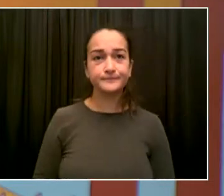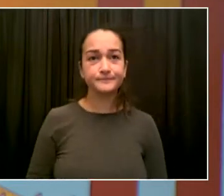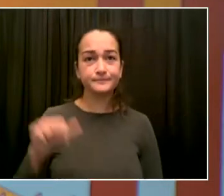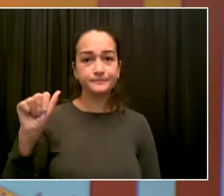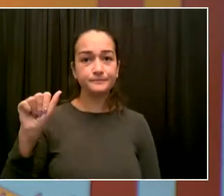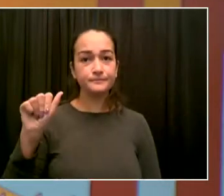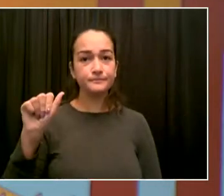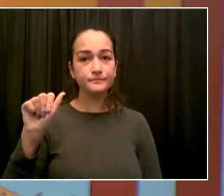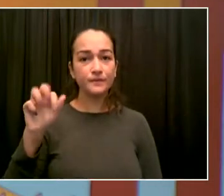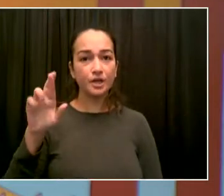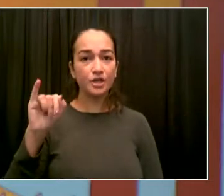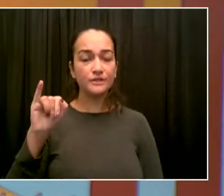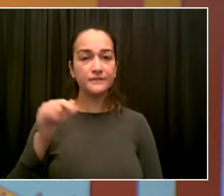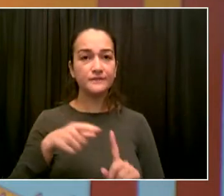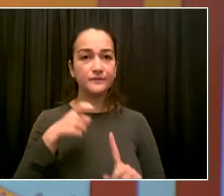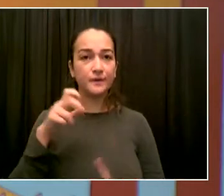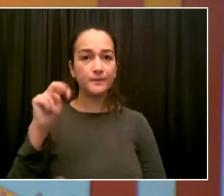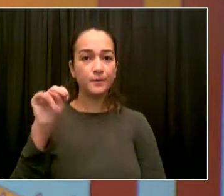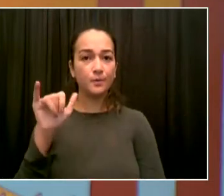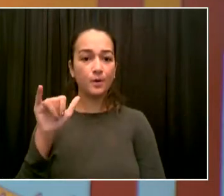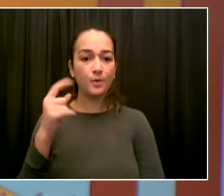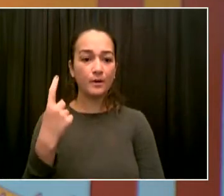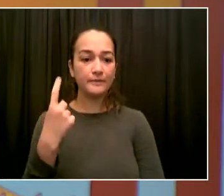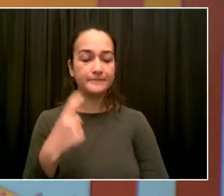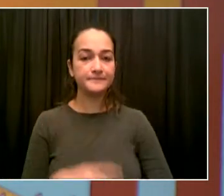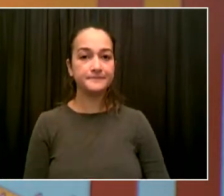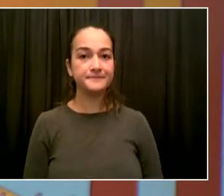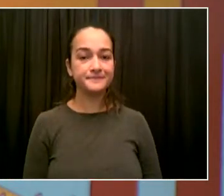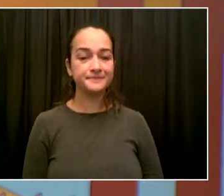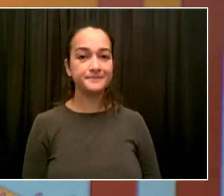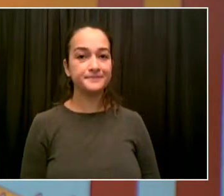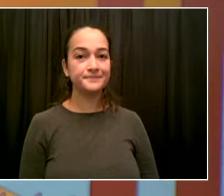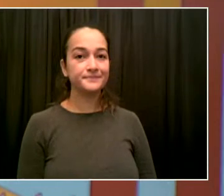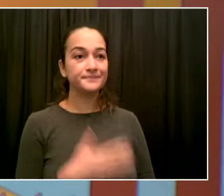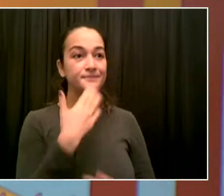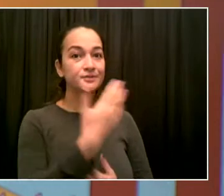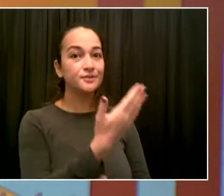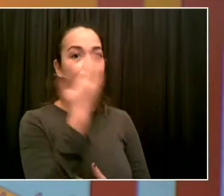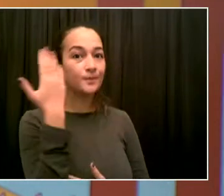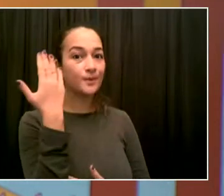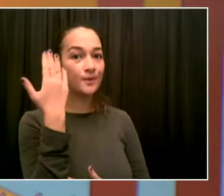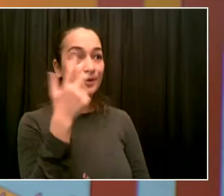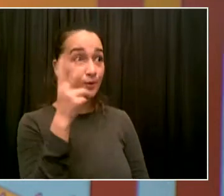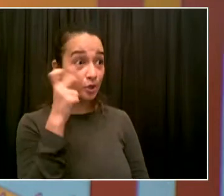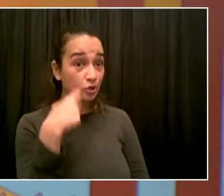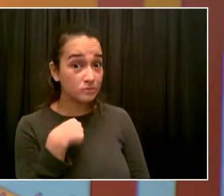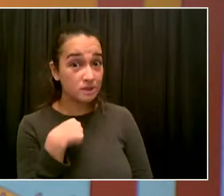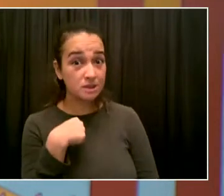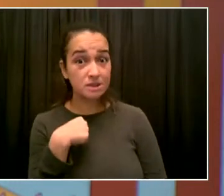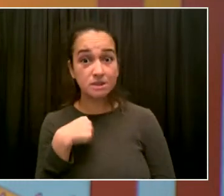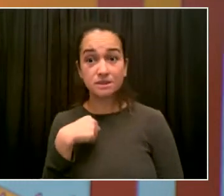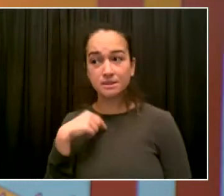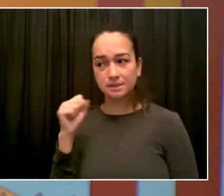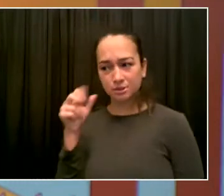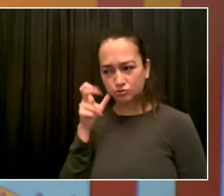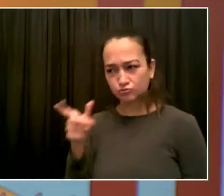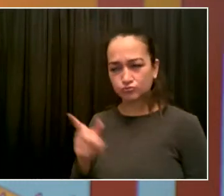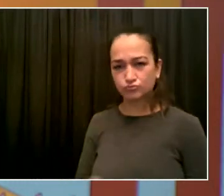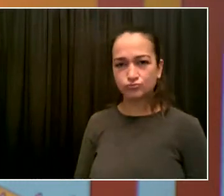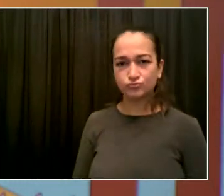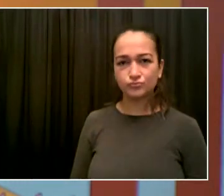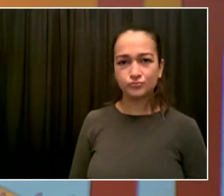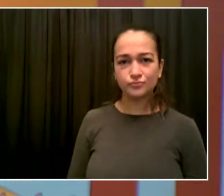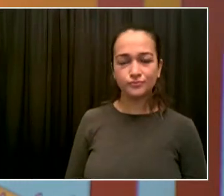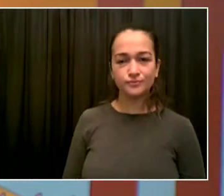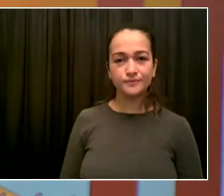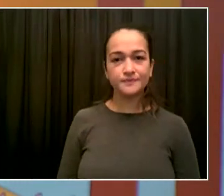Good morning. How's it going? Can everyone hear me? Yeah, Ari, how are you today? I'm doing well. How are you? I'm in Queens, so I'm